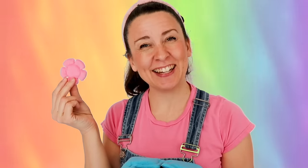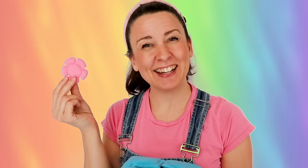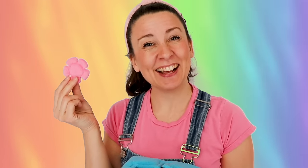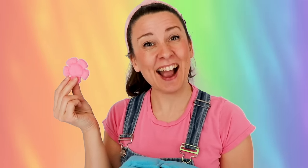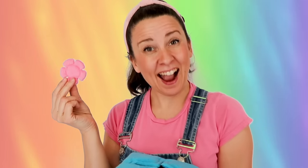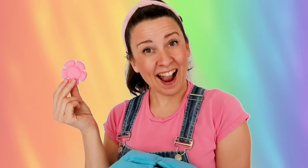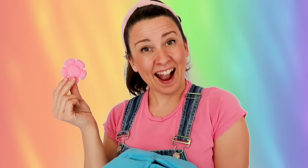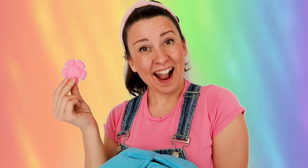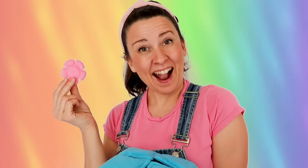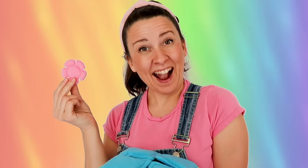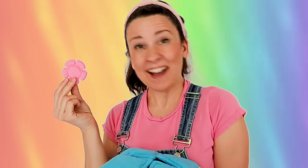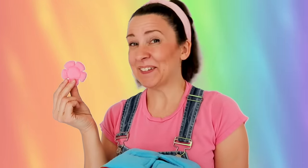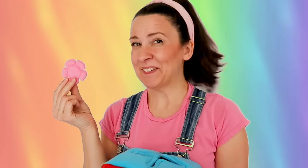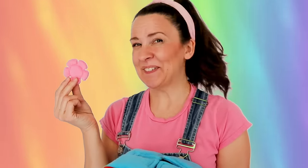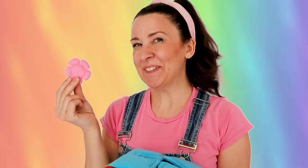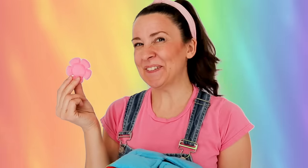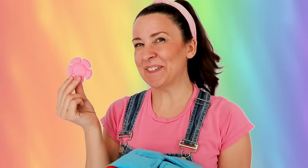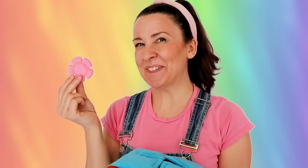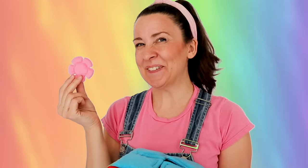color?